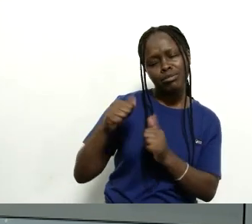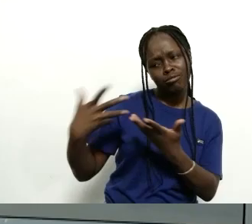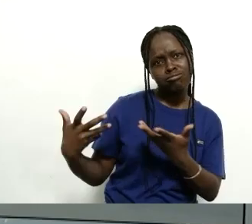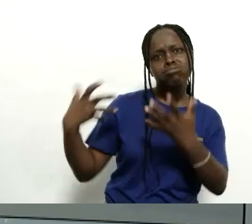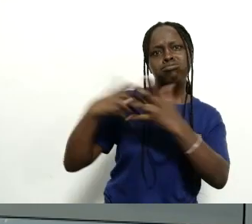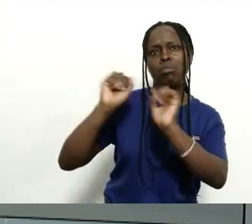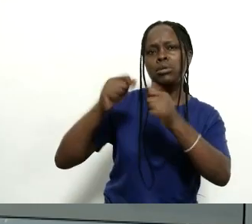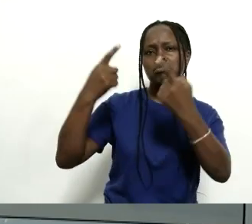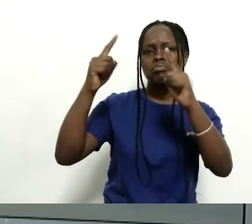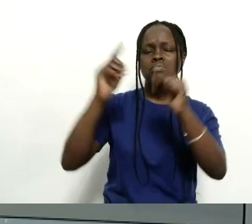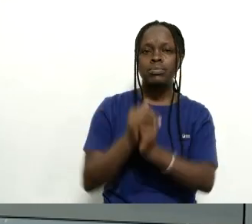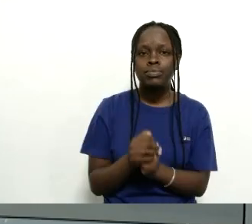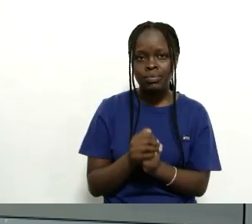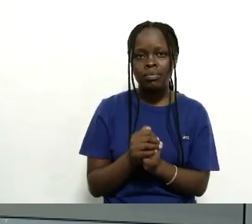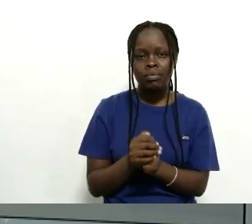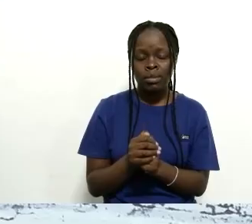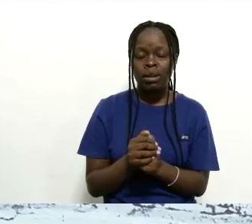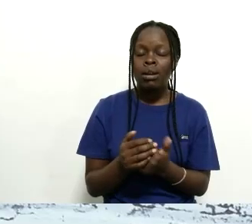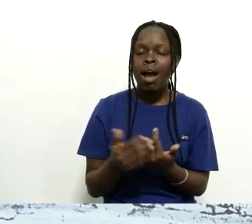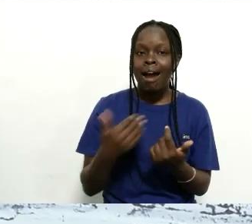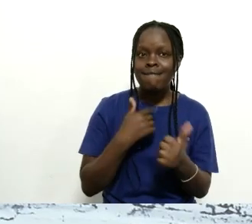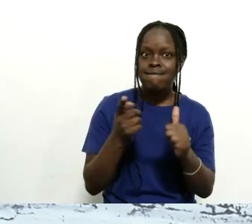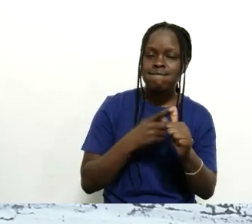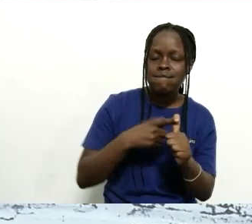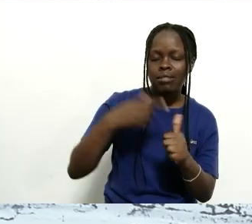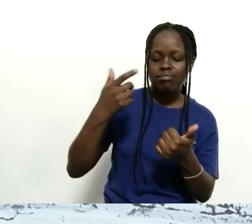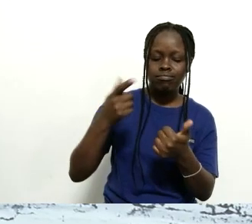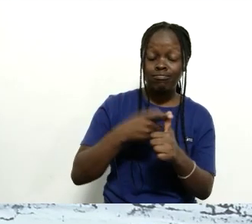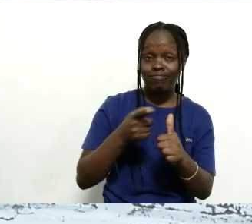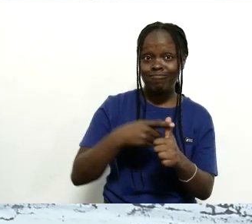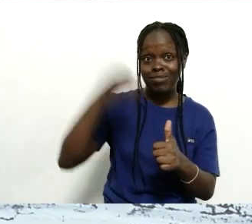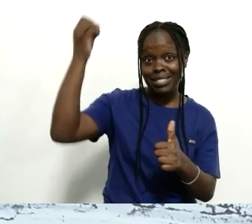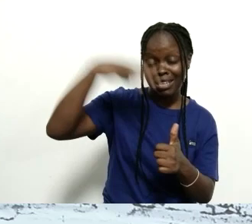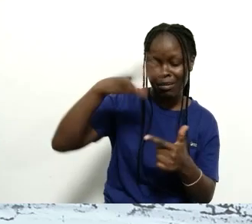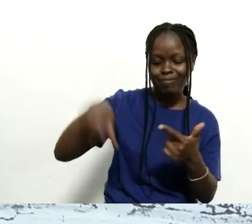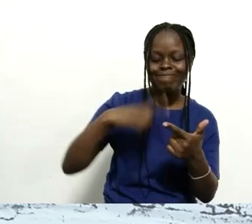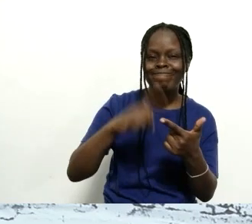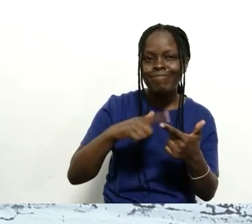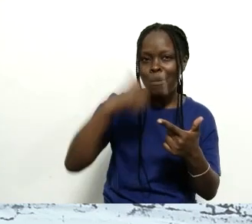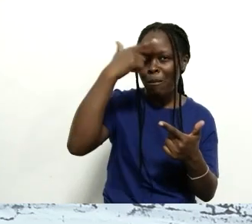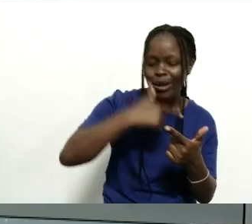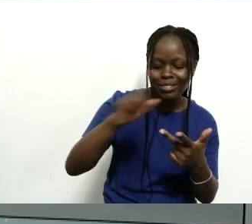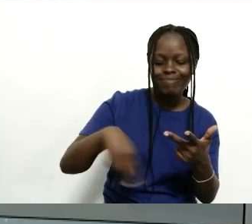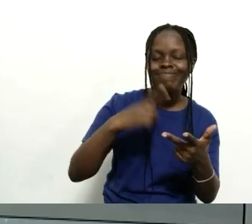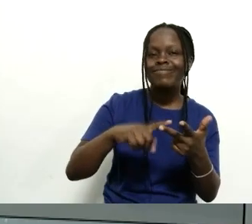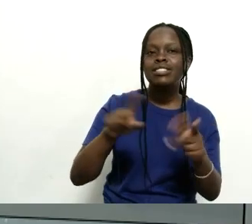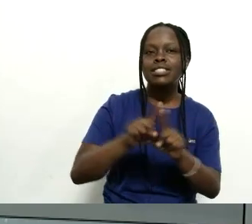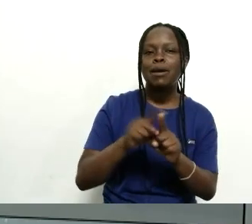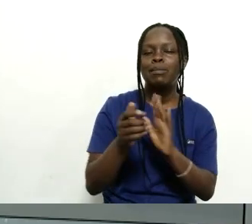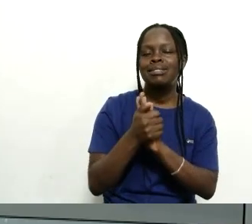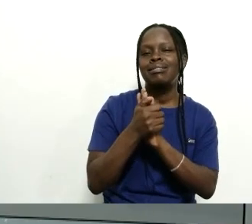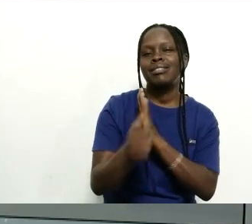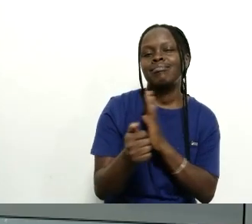And if we can close some of those gaps, then the teacher experience will be better. I think that brings me to my next point with Wanjiku. I think World Reader has an interesting